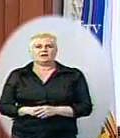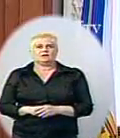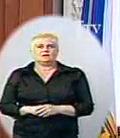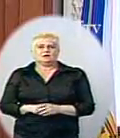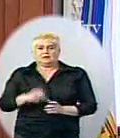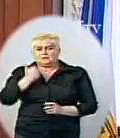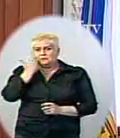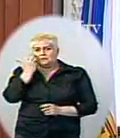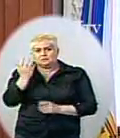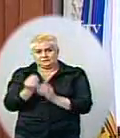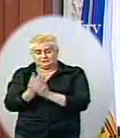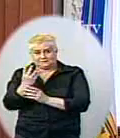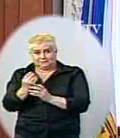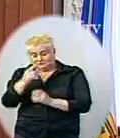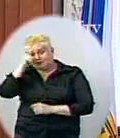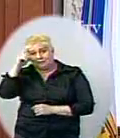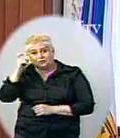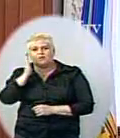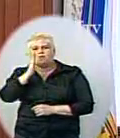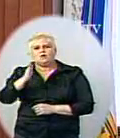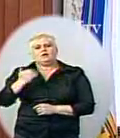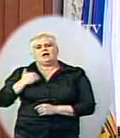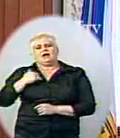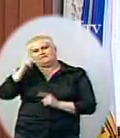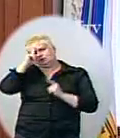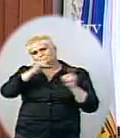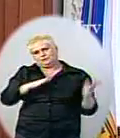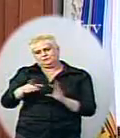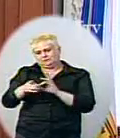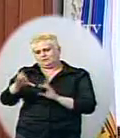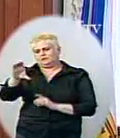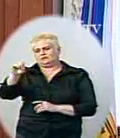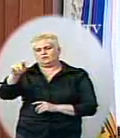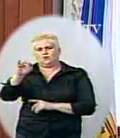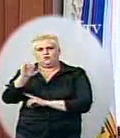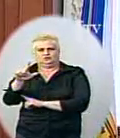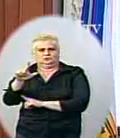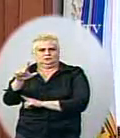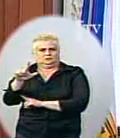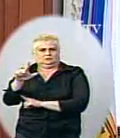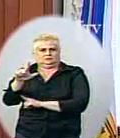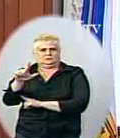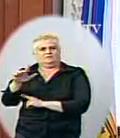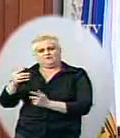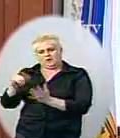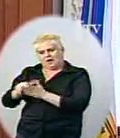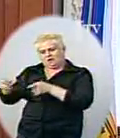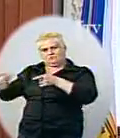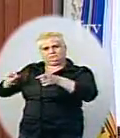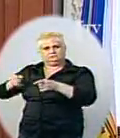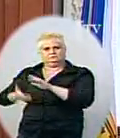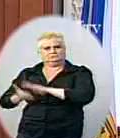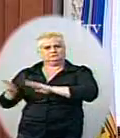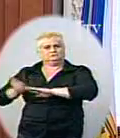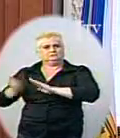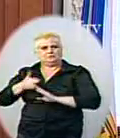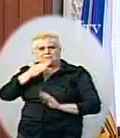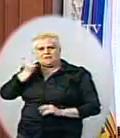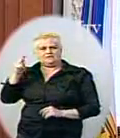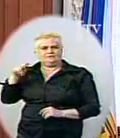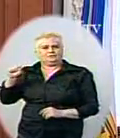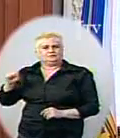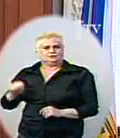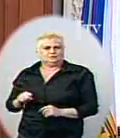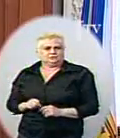release a coastal strategy to guide efforts to improve coastal management in Nova Scotia.